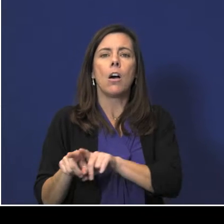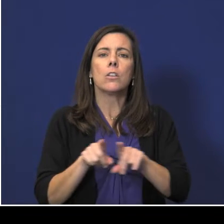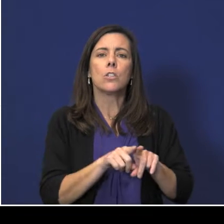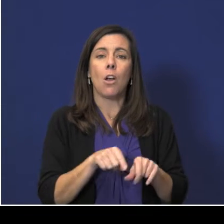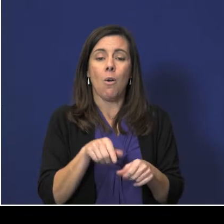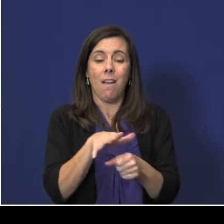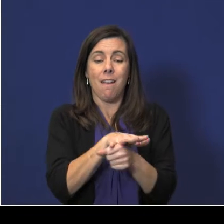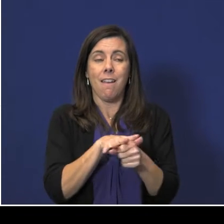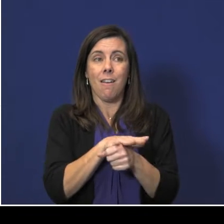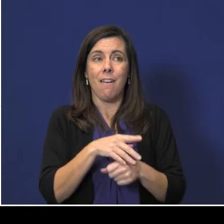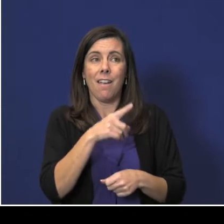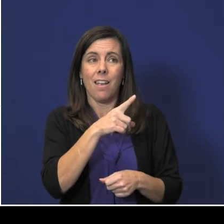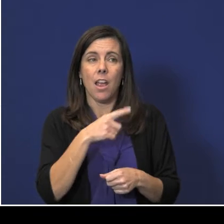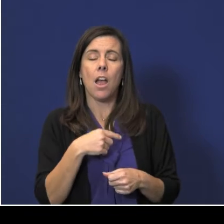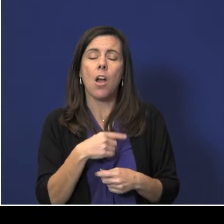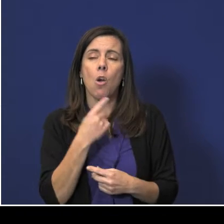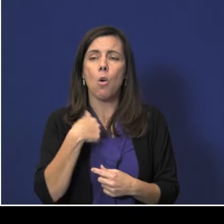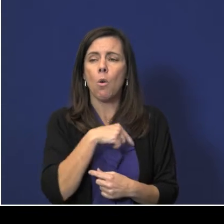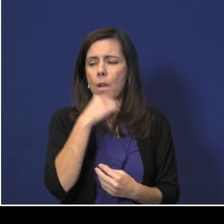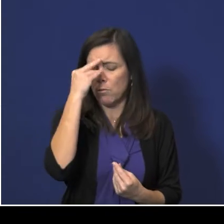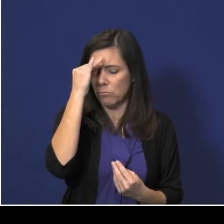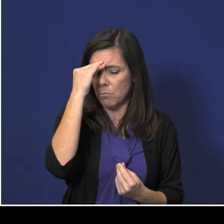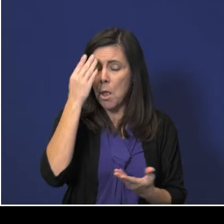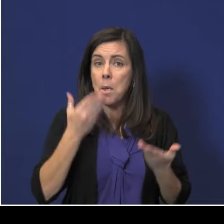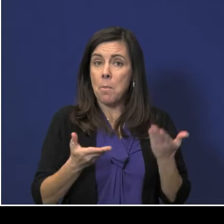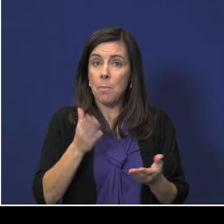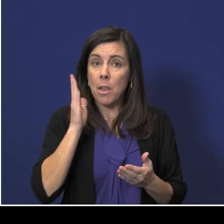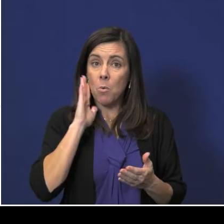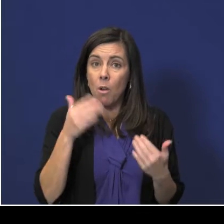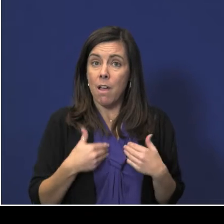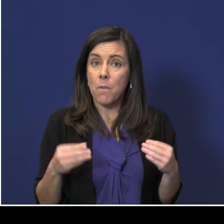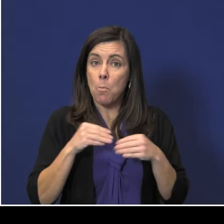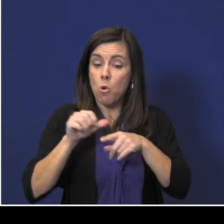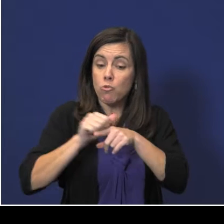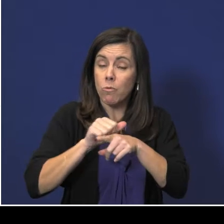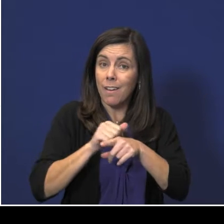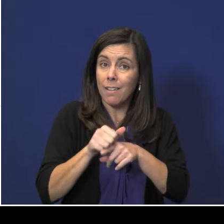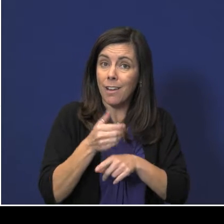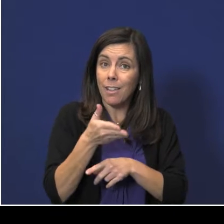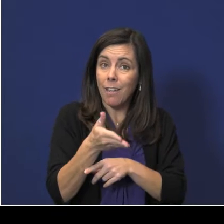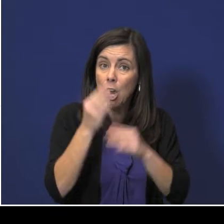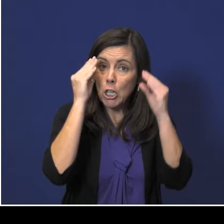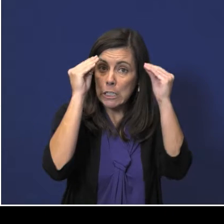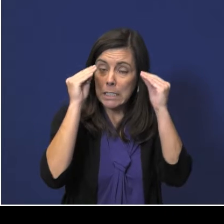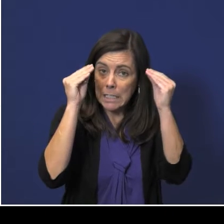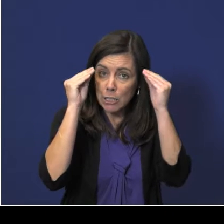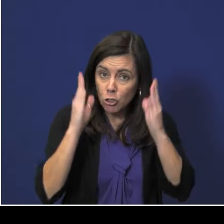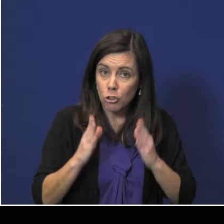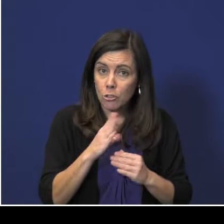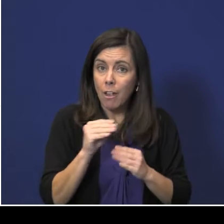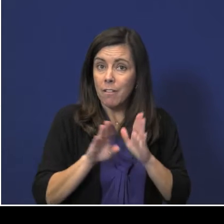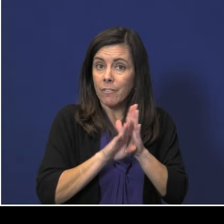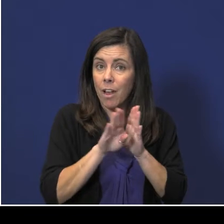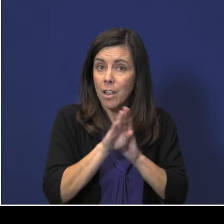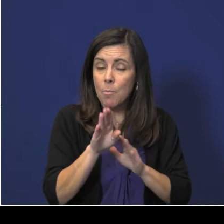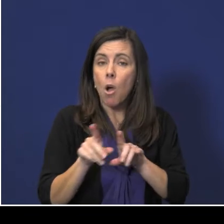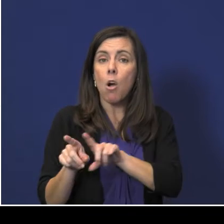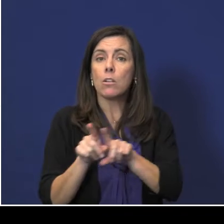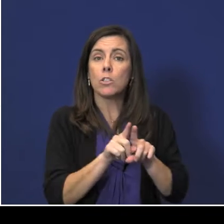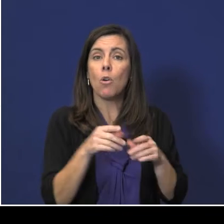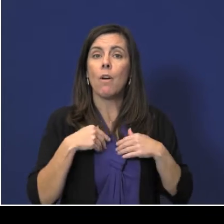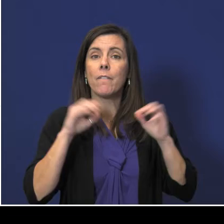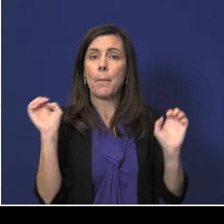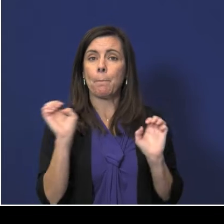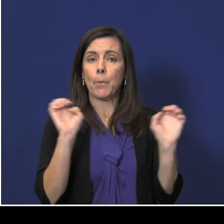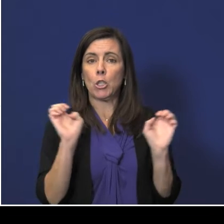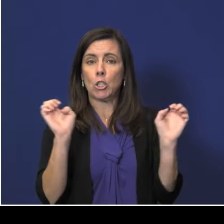has been taken into consideration for possible training for teachers and development. Same thing, also having an emergency operating center